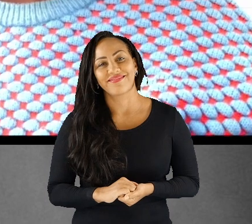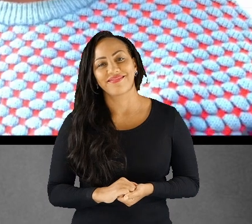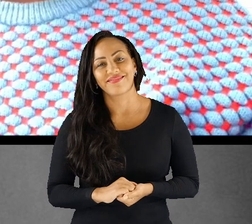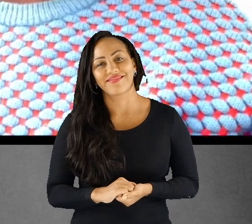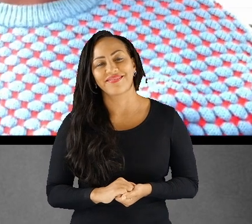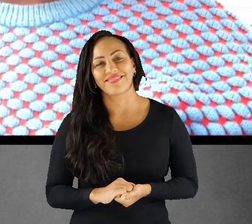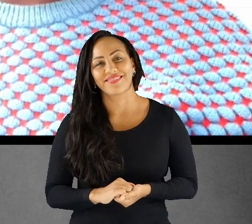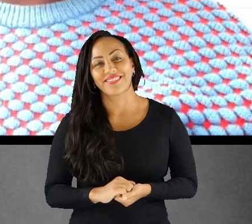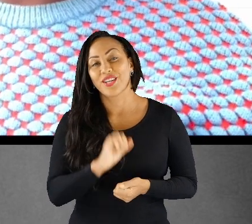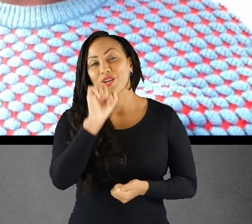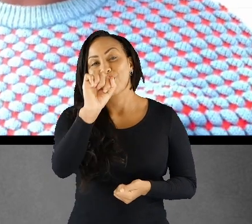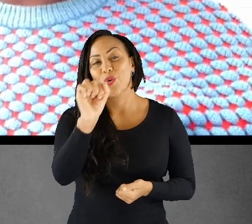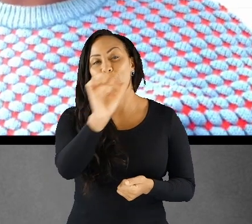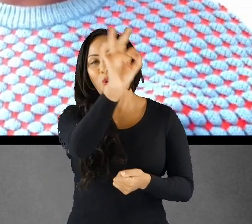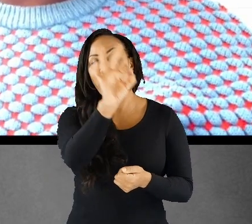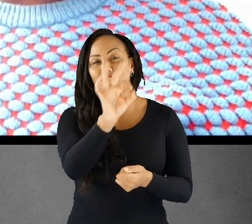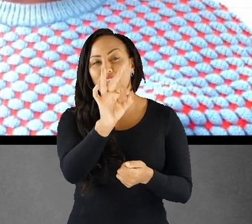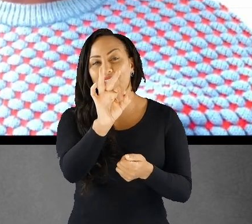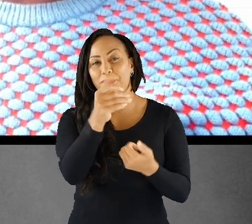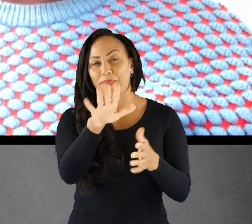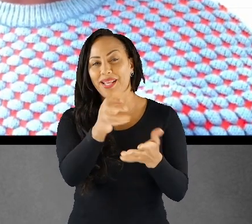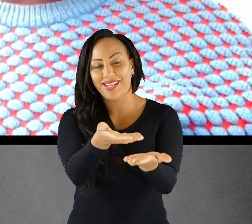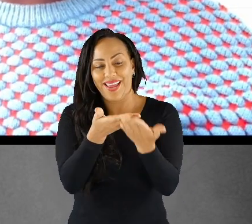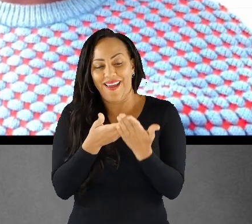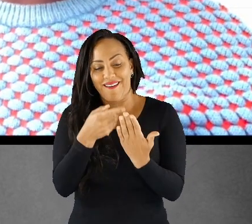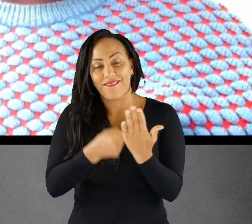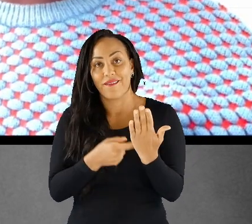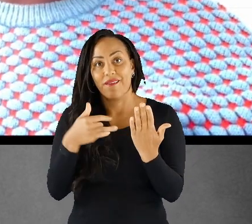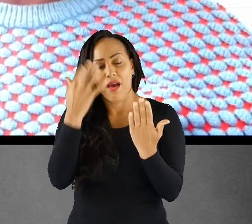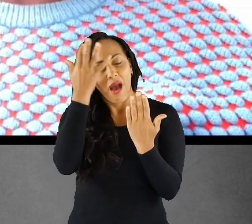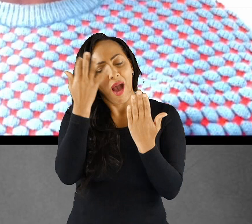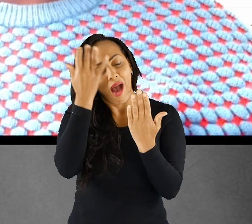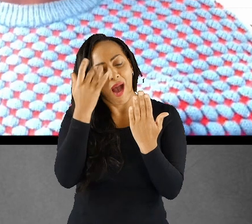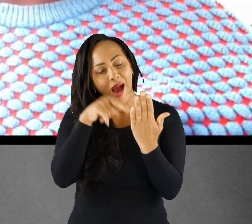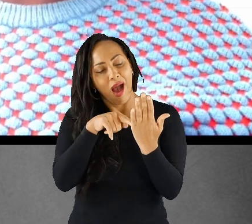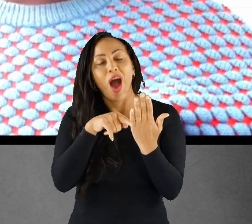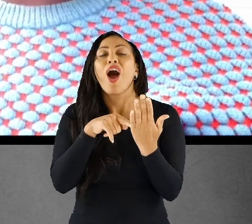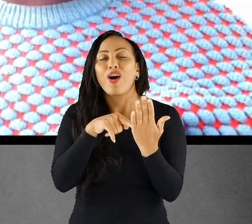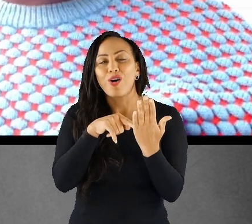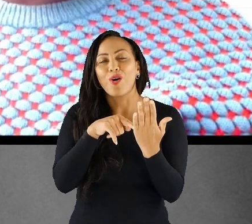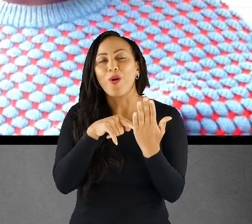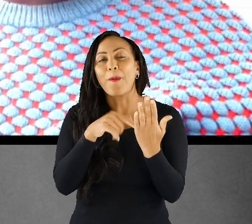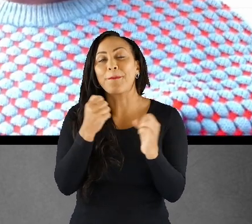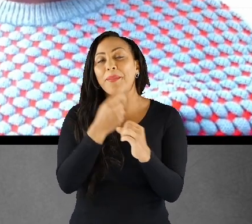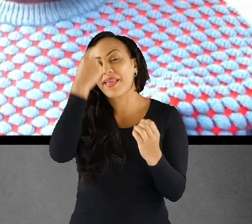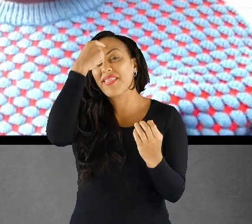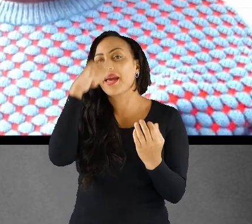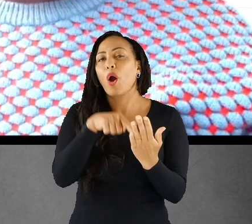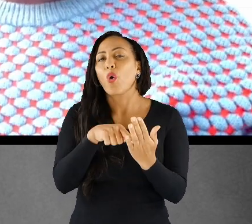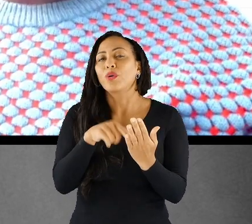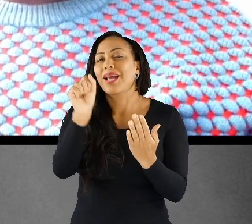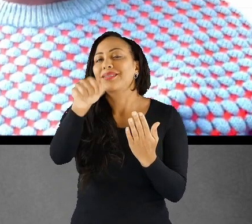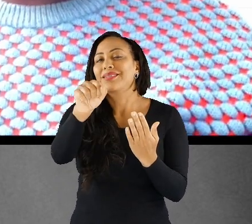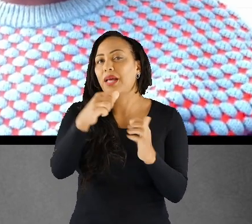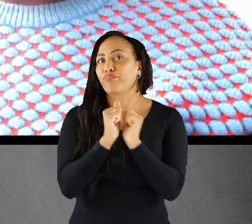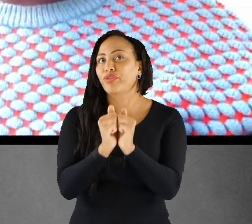thinking through the questions that you given me, it's made me realise how much I do really appreciate taking that